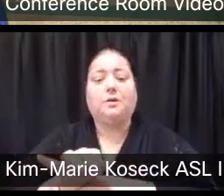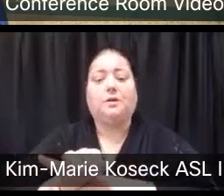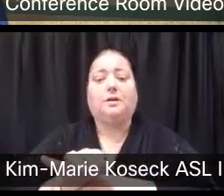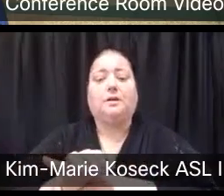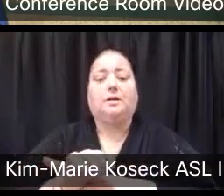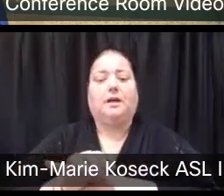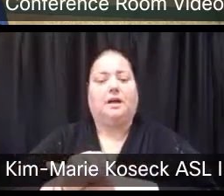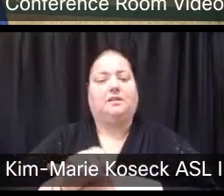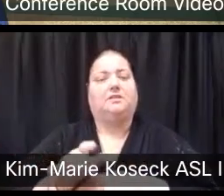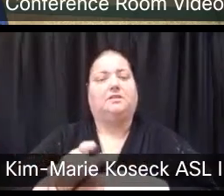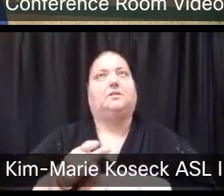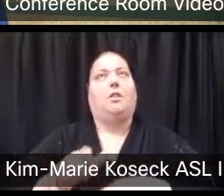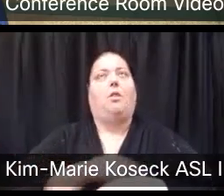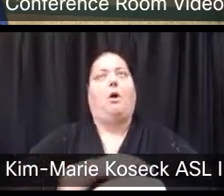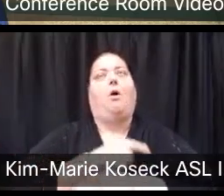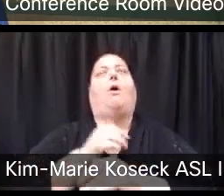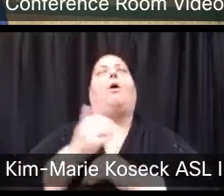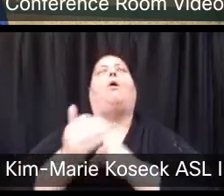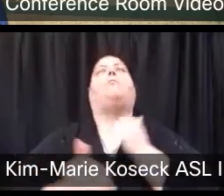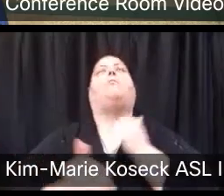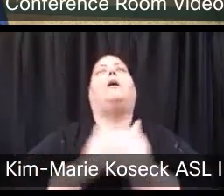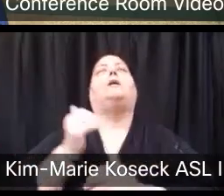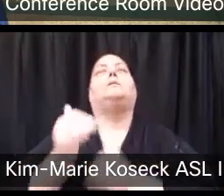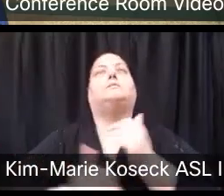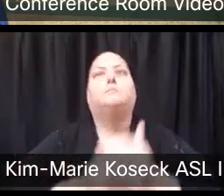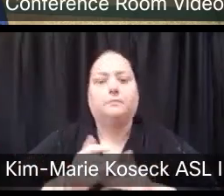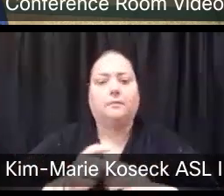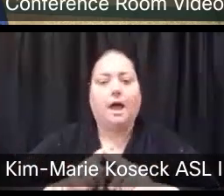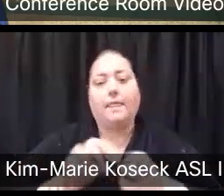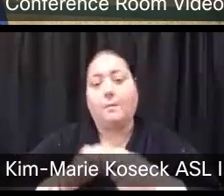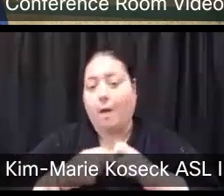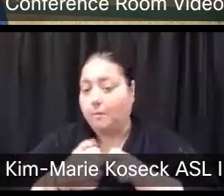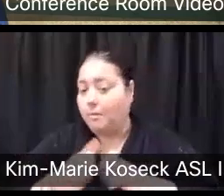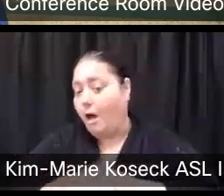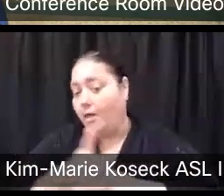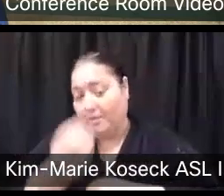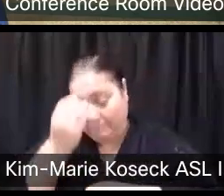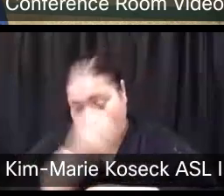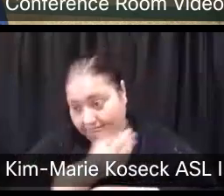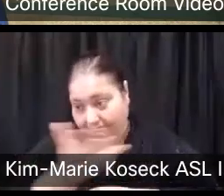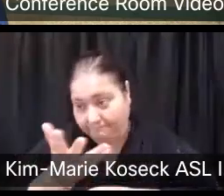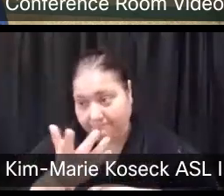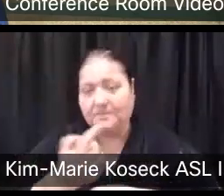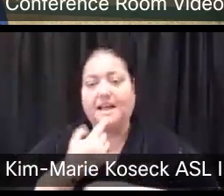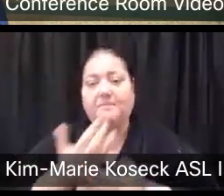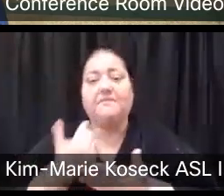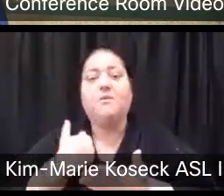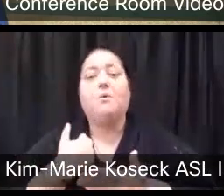way too long of a process. And the other issue, which I've mentioned before, is, you